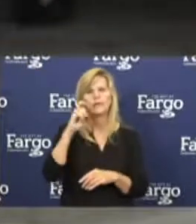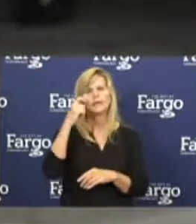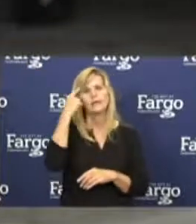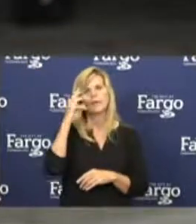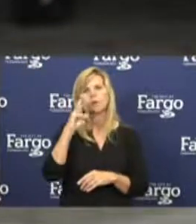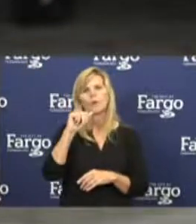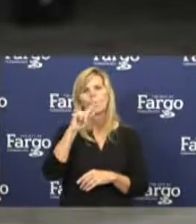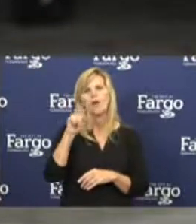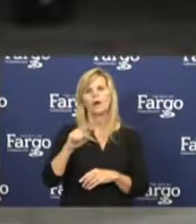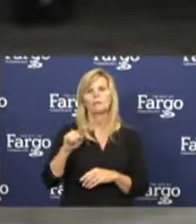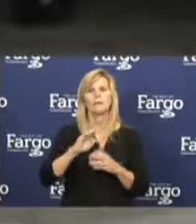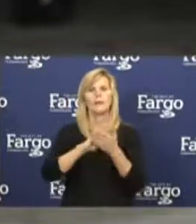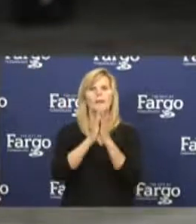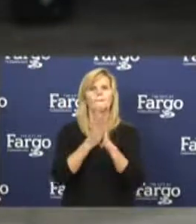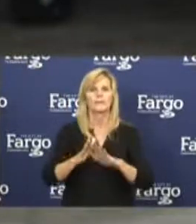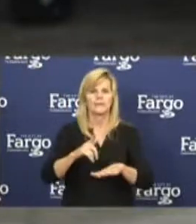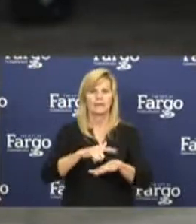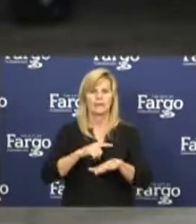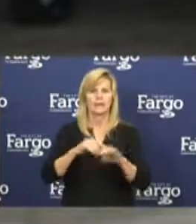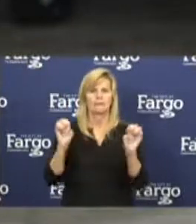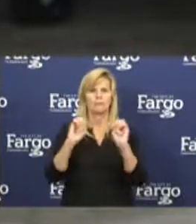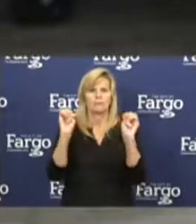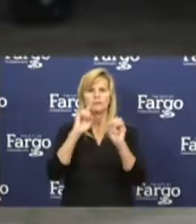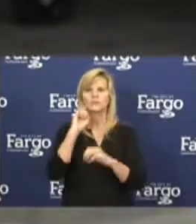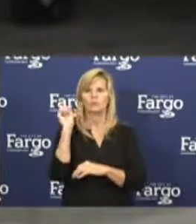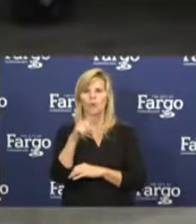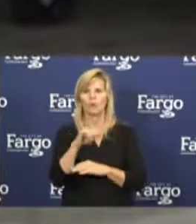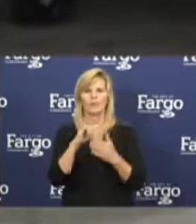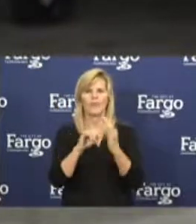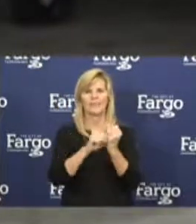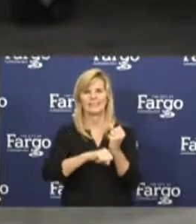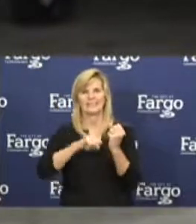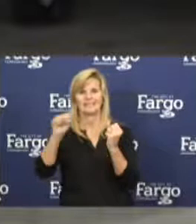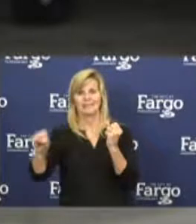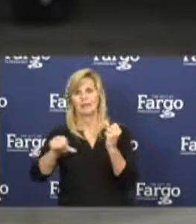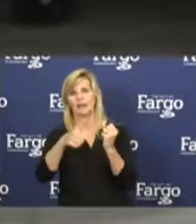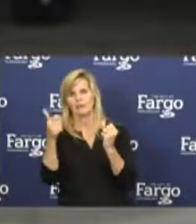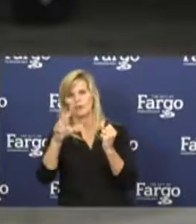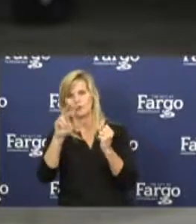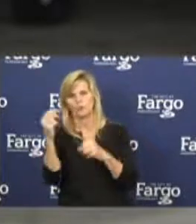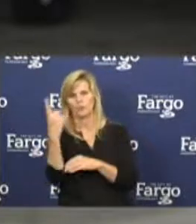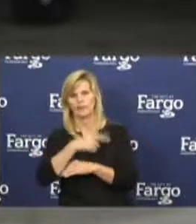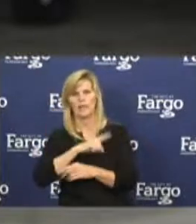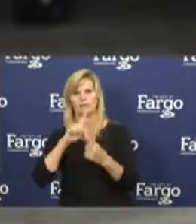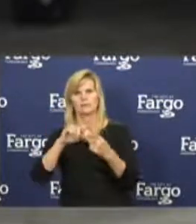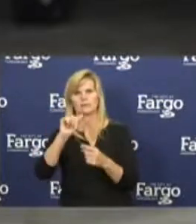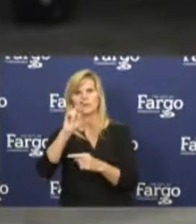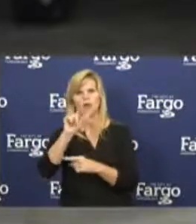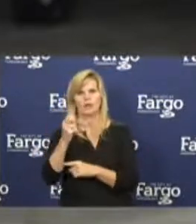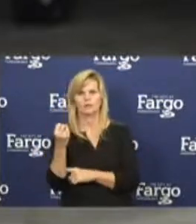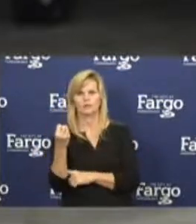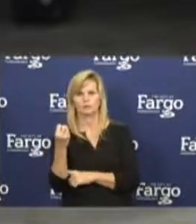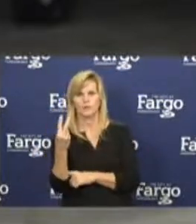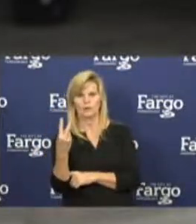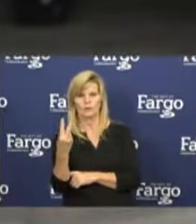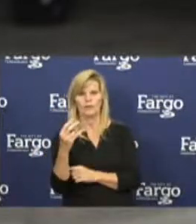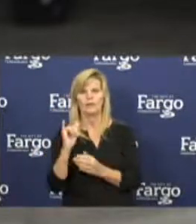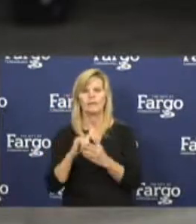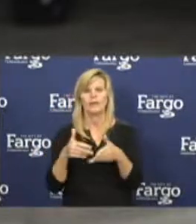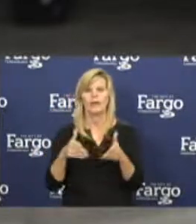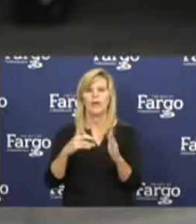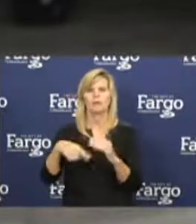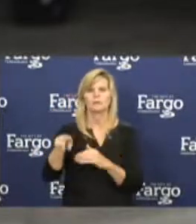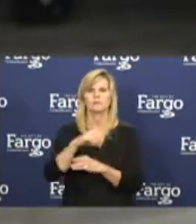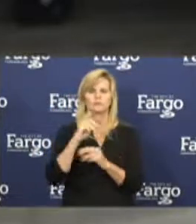extended the peacetime emergency order, and that's extended now another 30 days through August 12th. And that just allows them to take